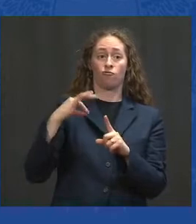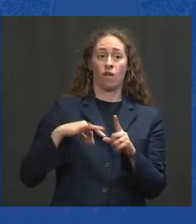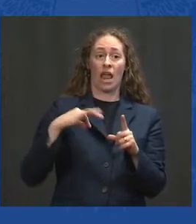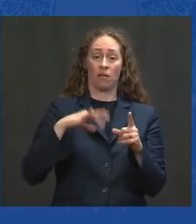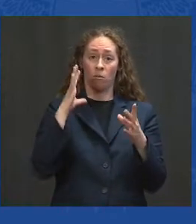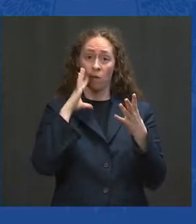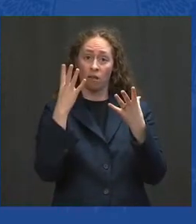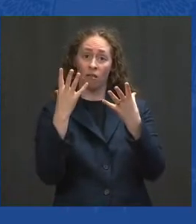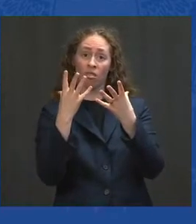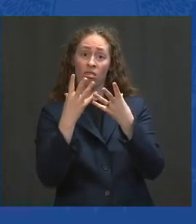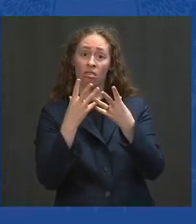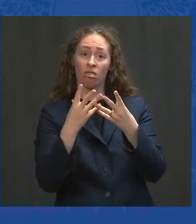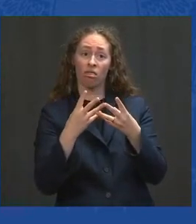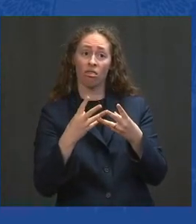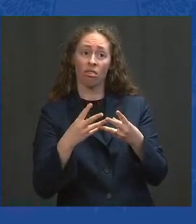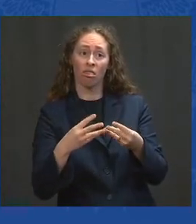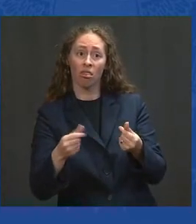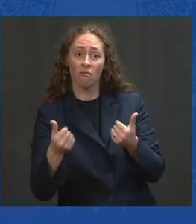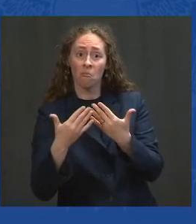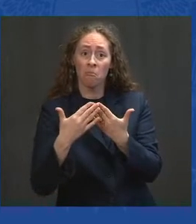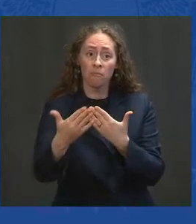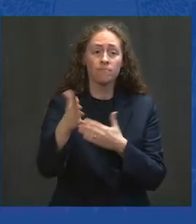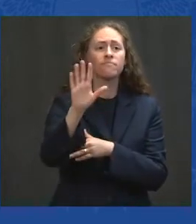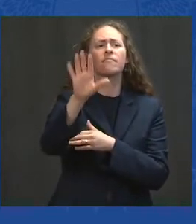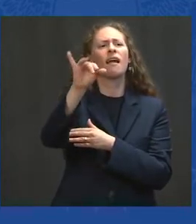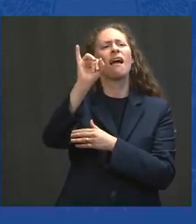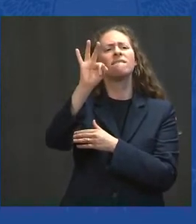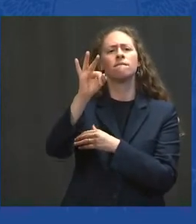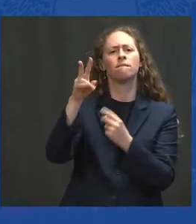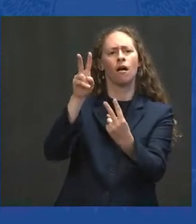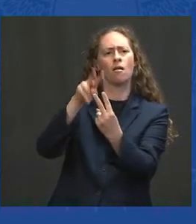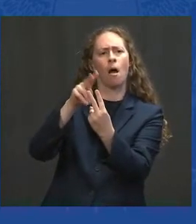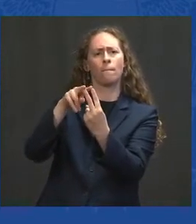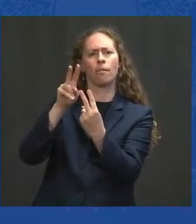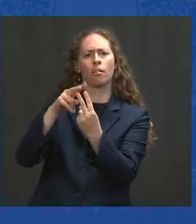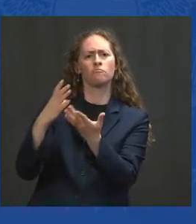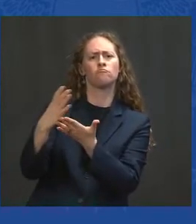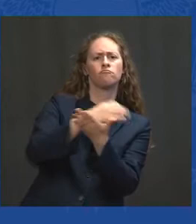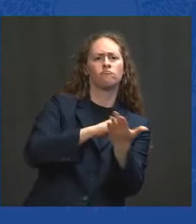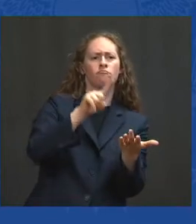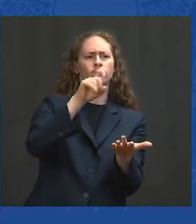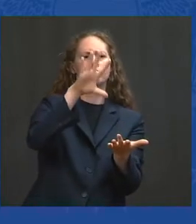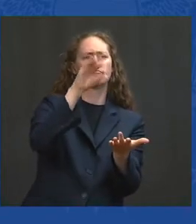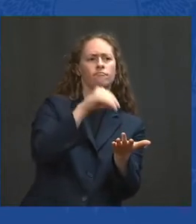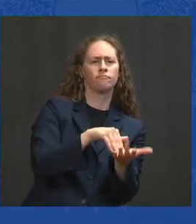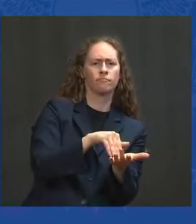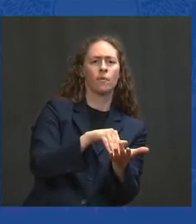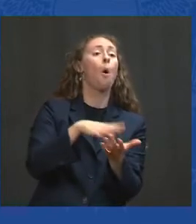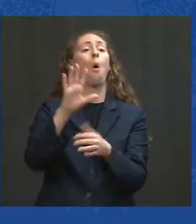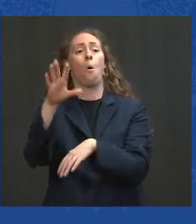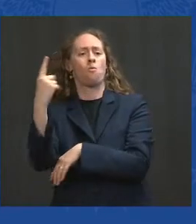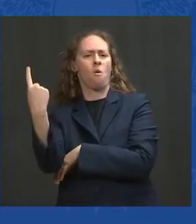making $150,000 or a single parent is making $112,000.